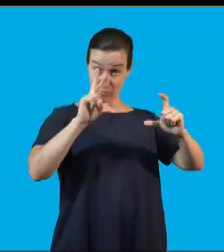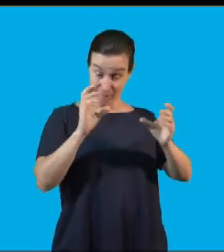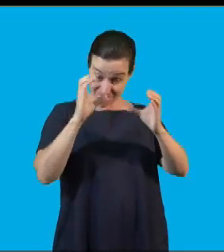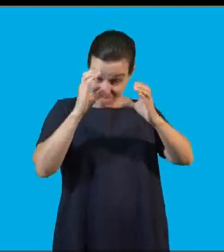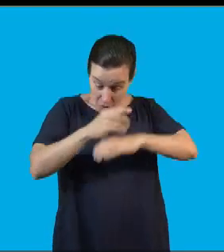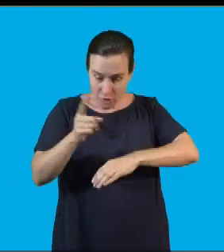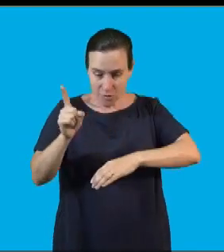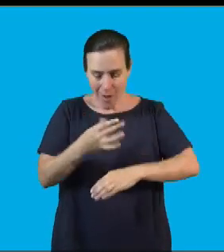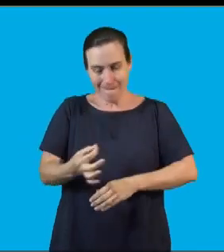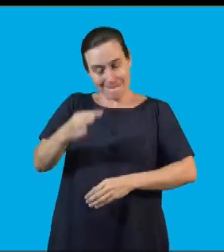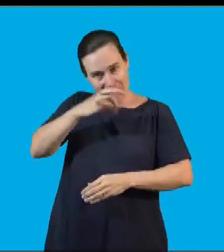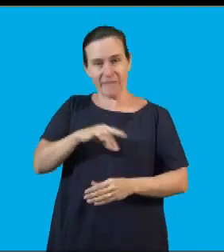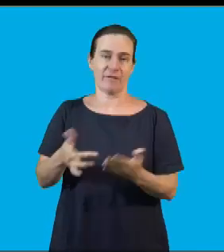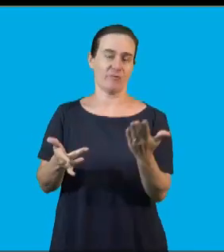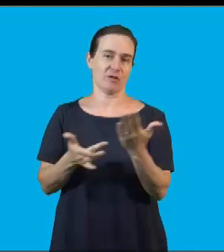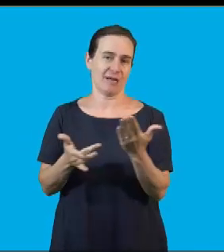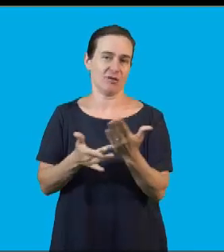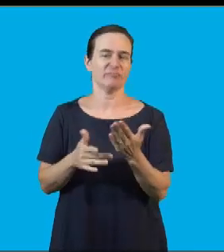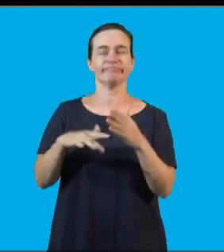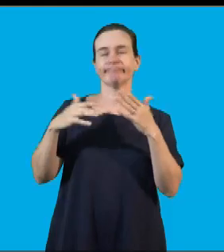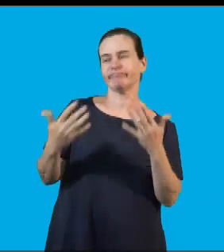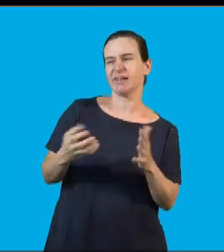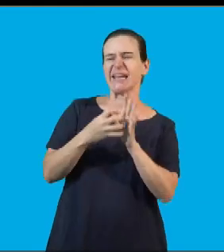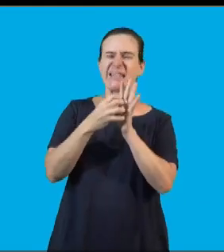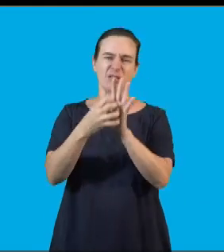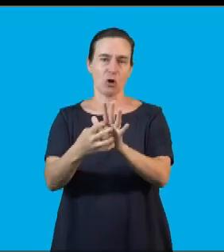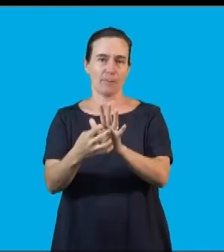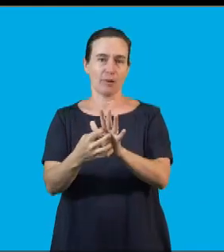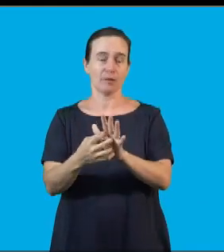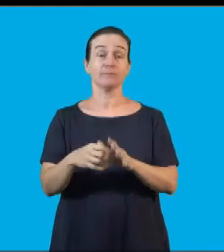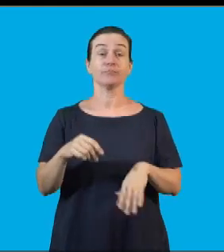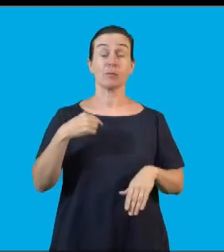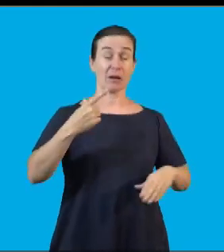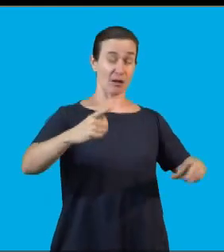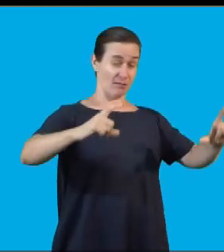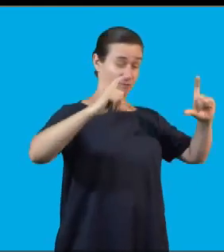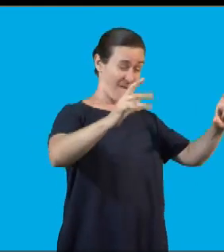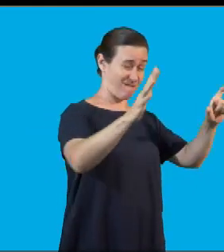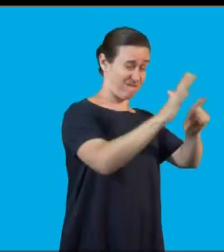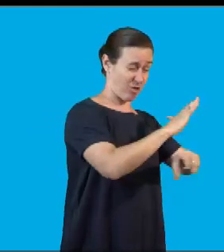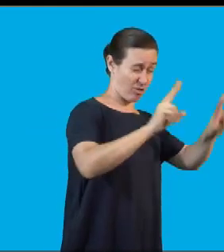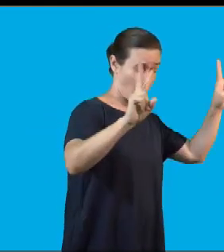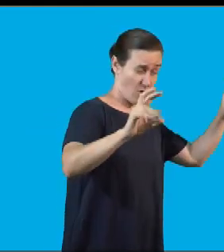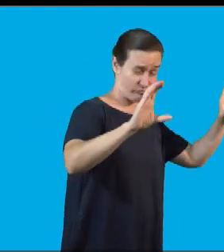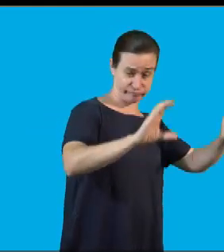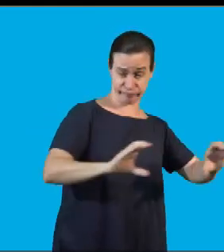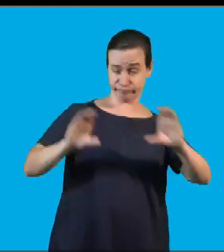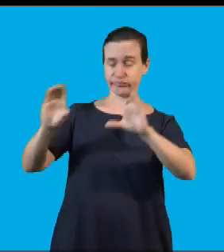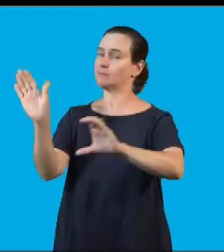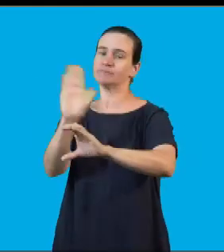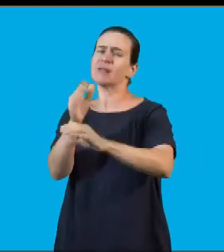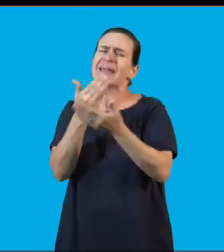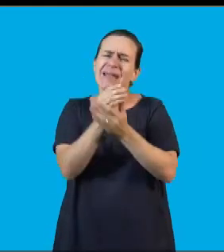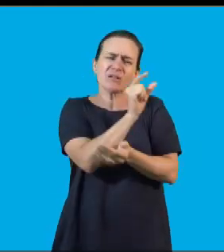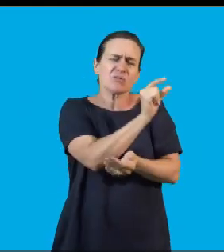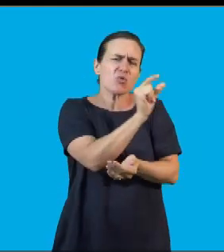of technology. For example, so always give a reference but don't lift. So you may lift little pieces from the